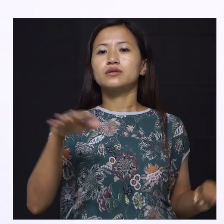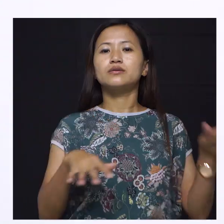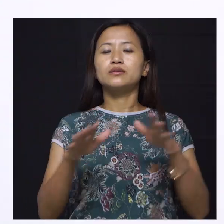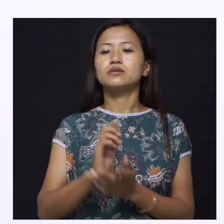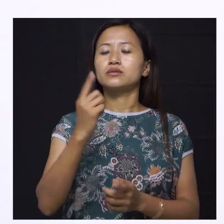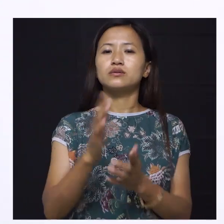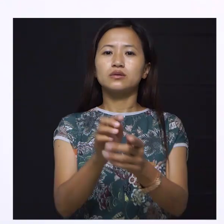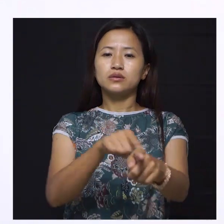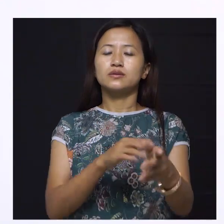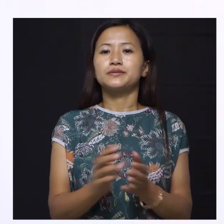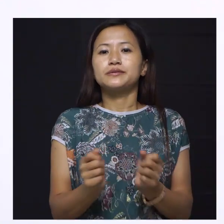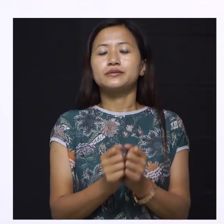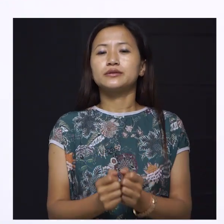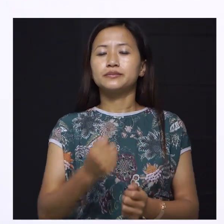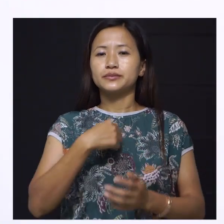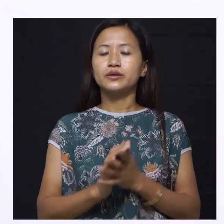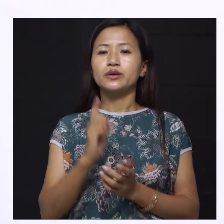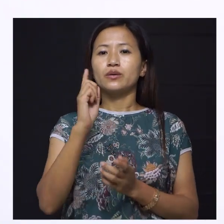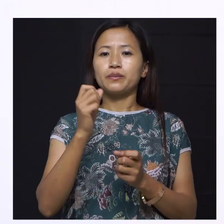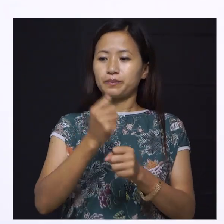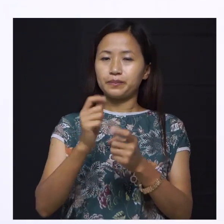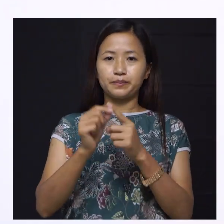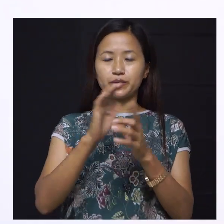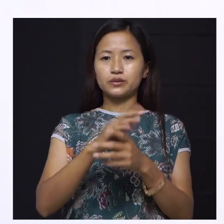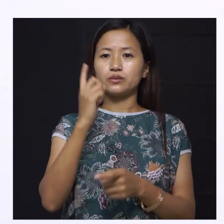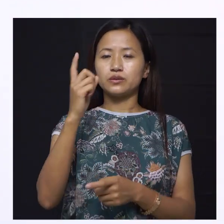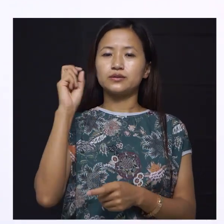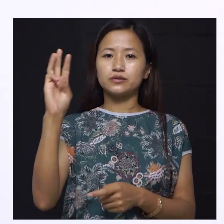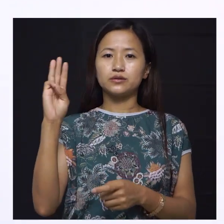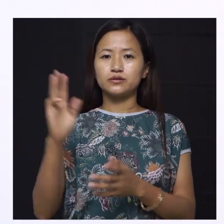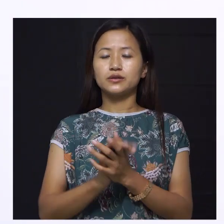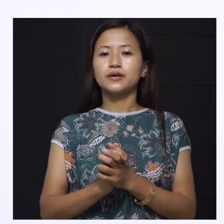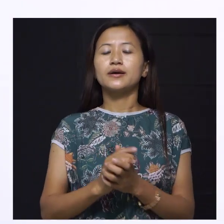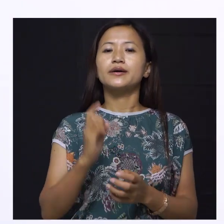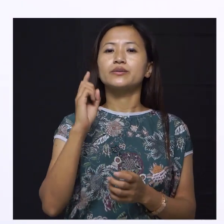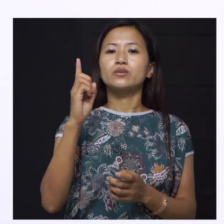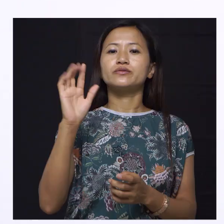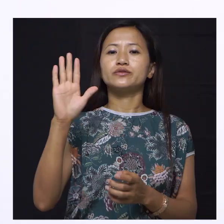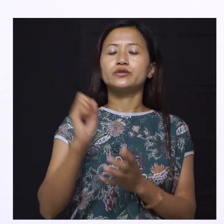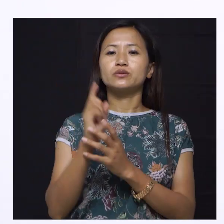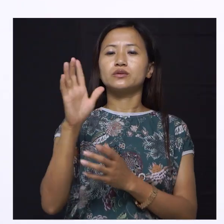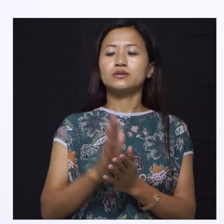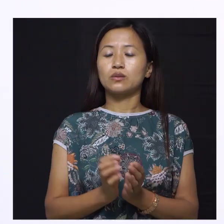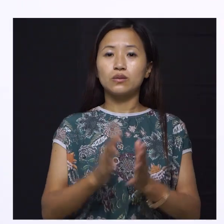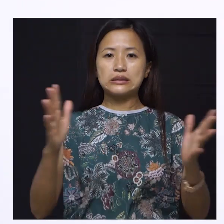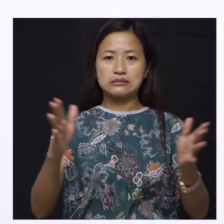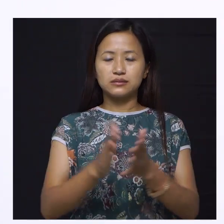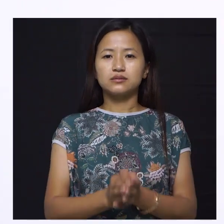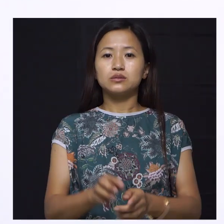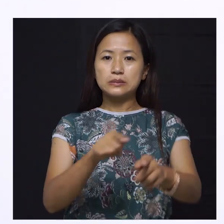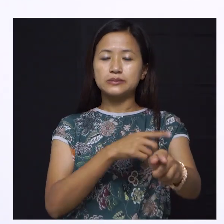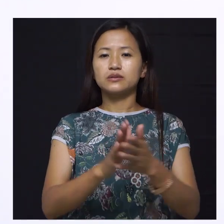go along with me to page number 133 and 151. Since it is quite lengthy, I will not